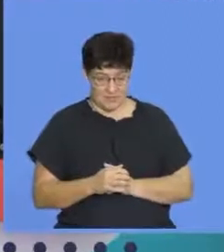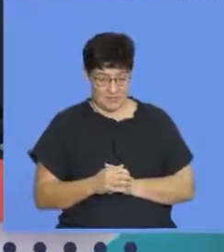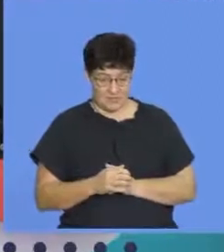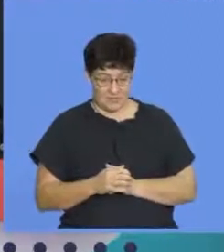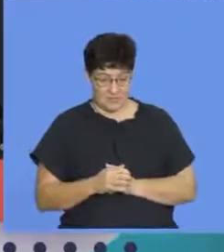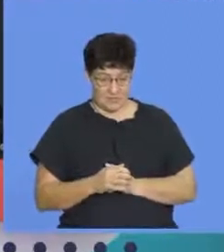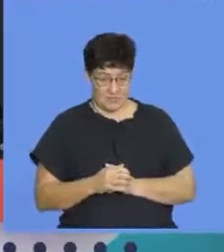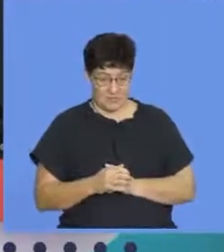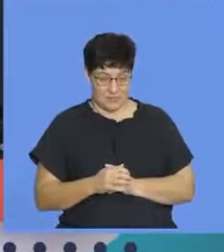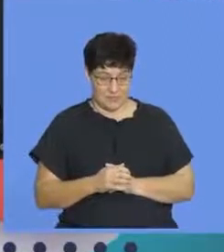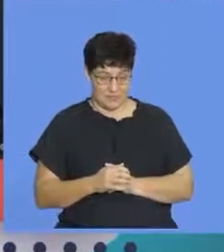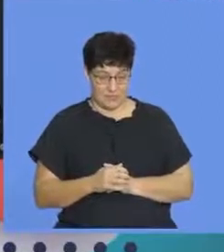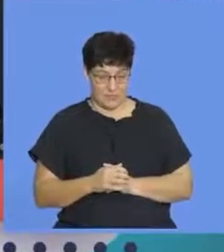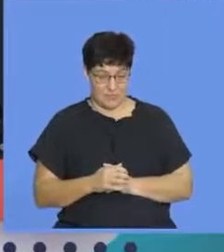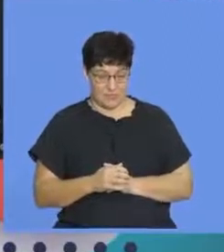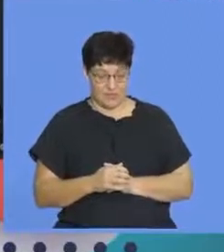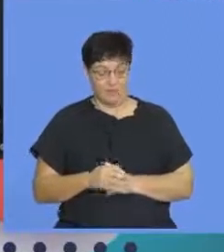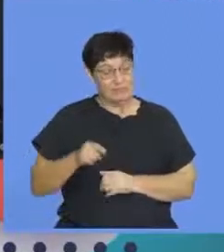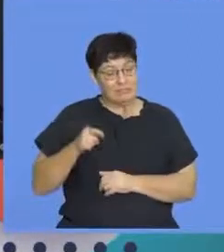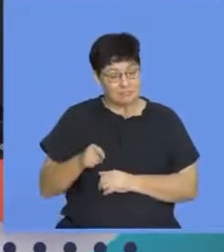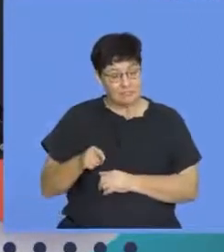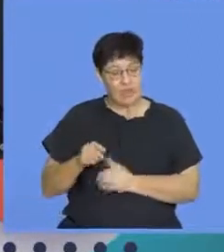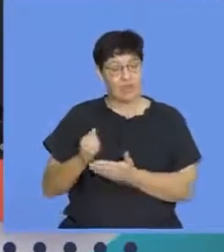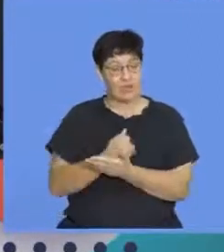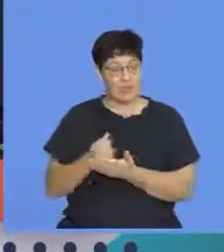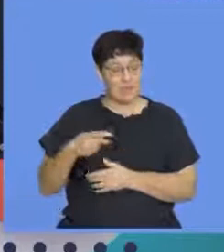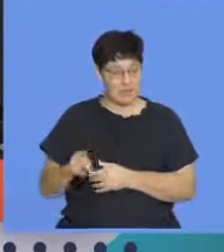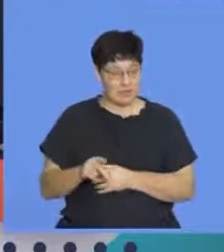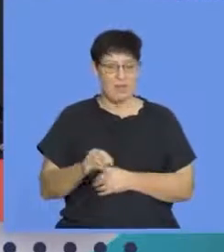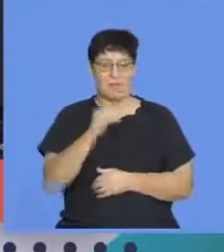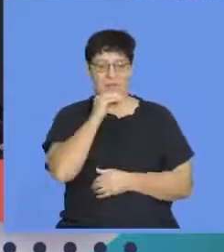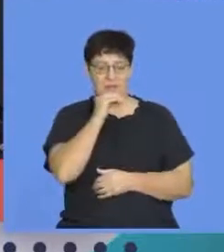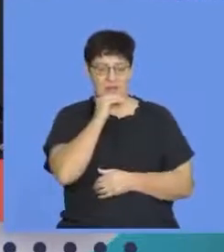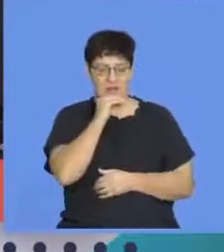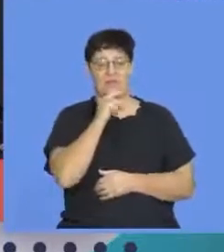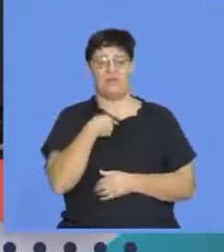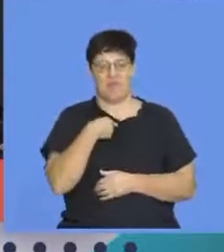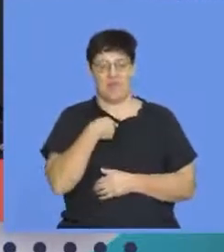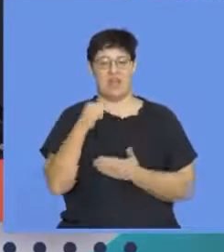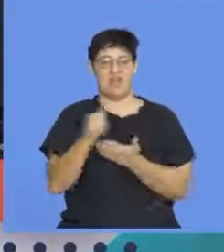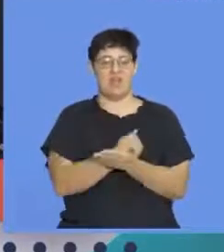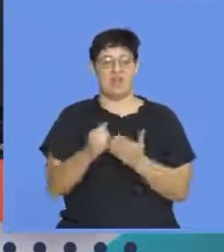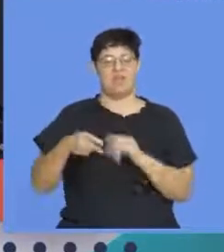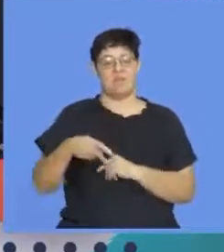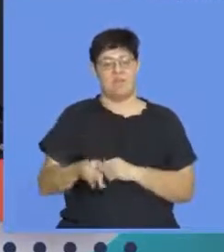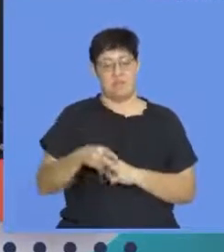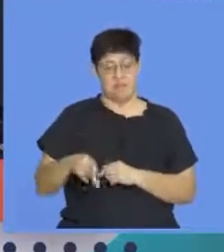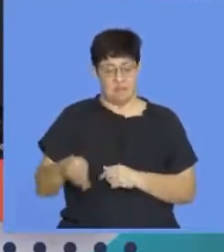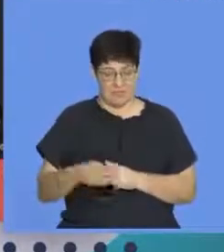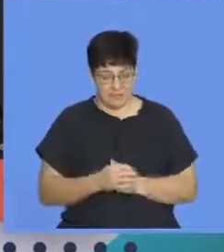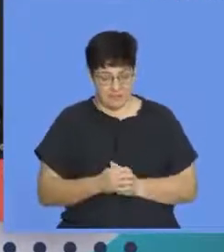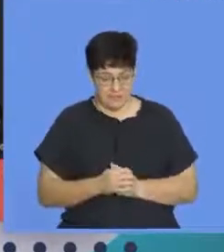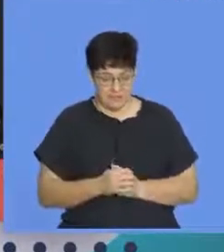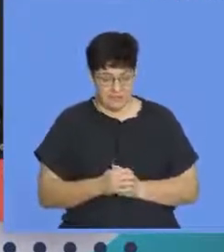important for the creditor's payment is your credit purchases. Okay? So once we have that sorted